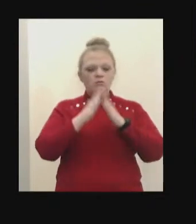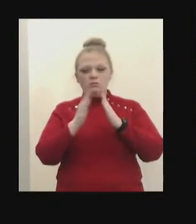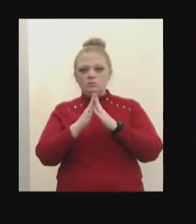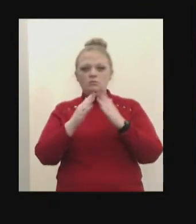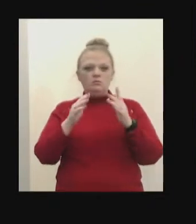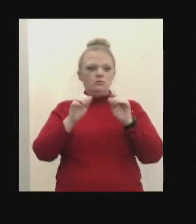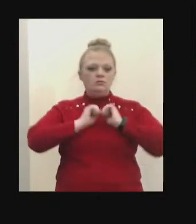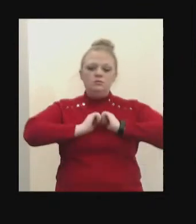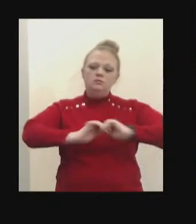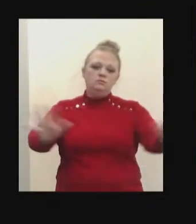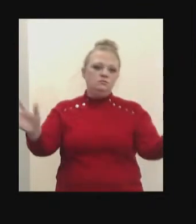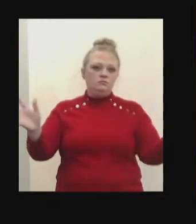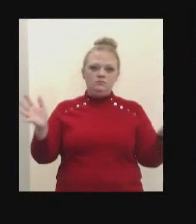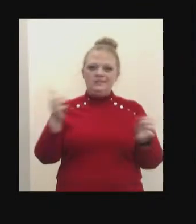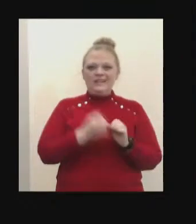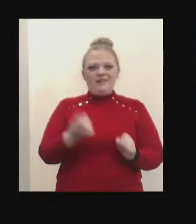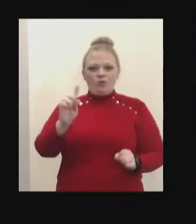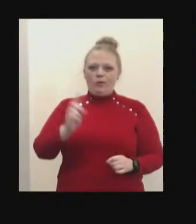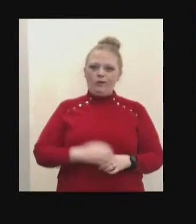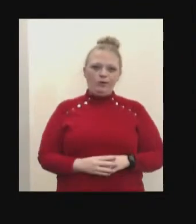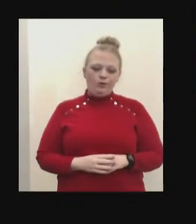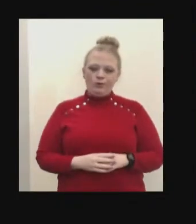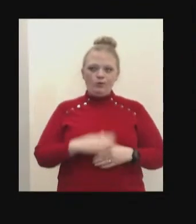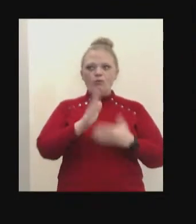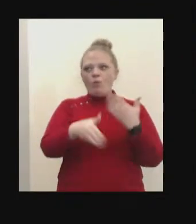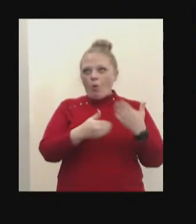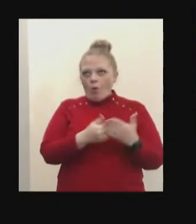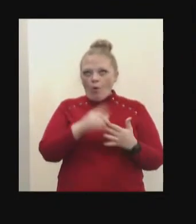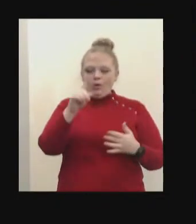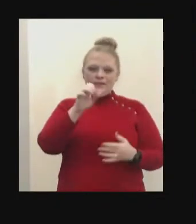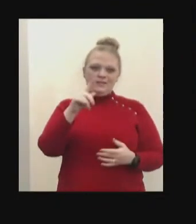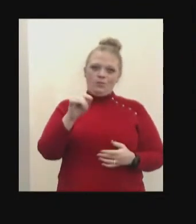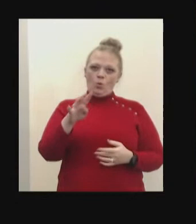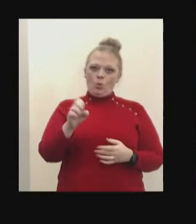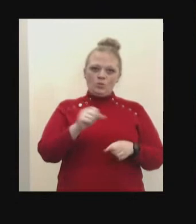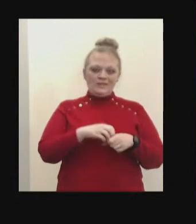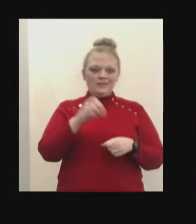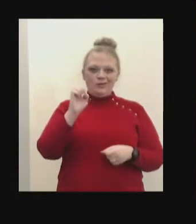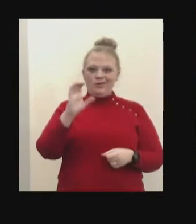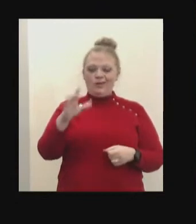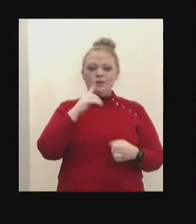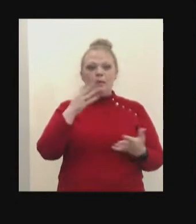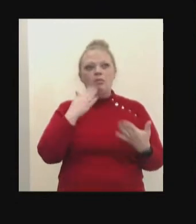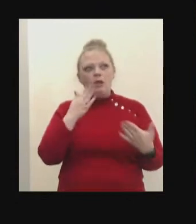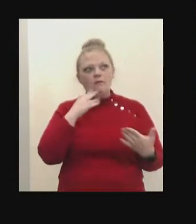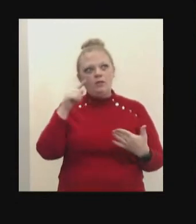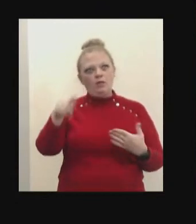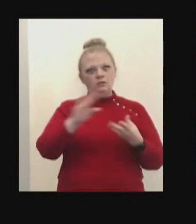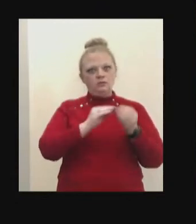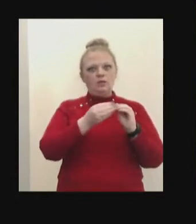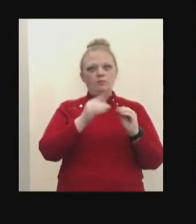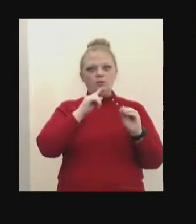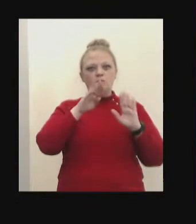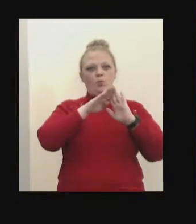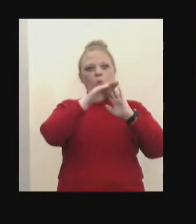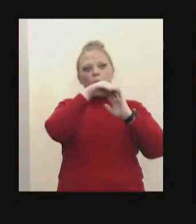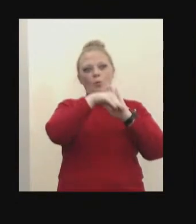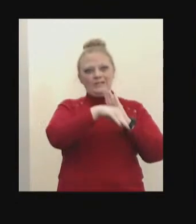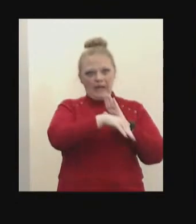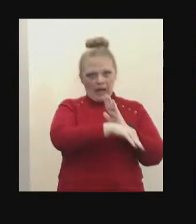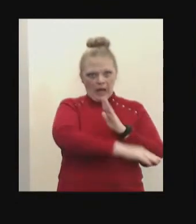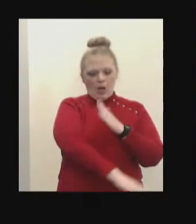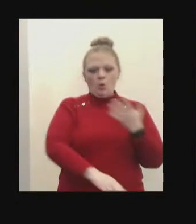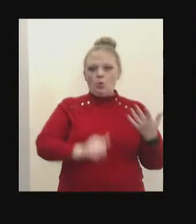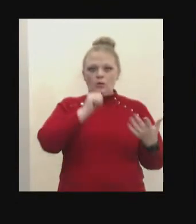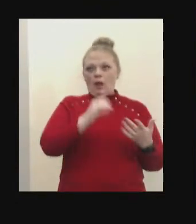transmission in all our zip codes in Erie County, but thankfully this number is declining. It wasn't that long ago. The